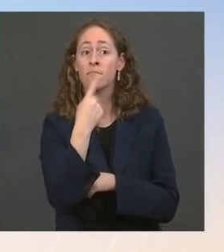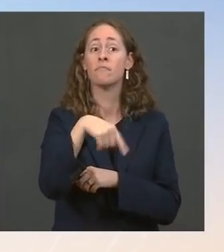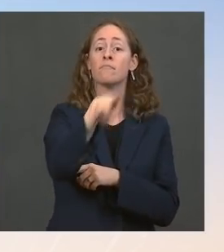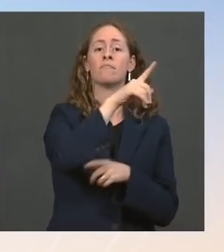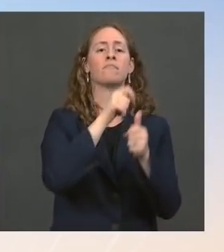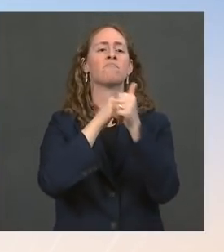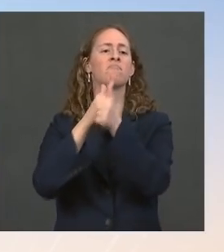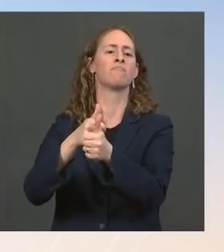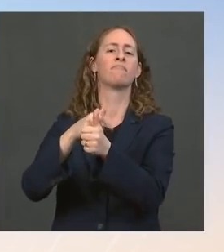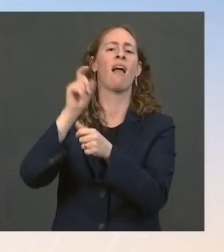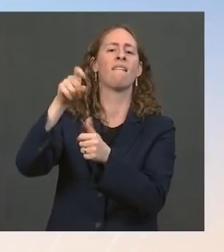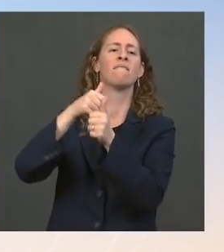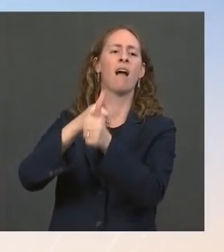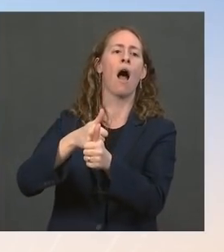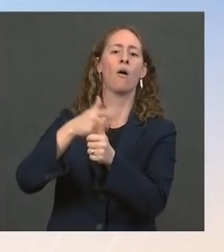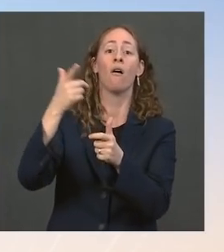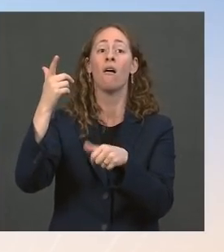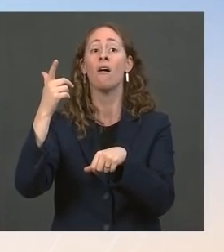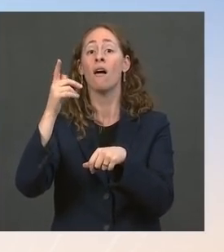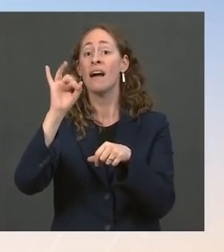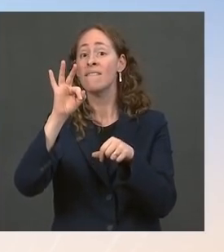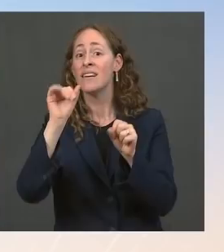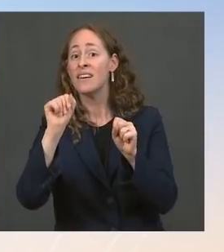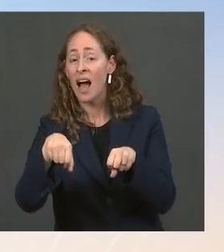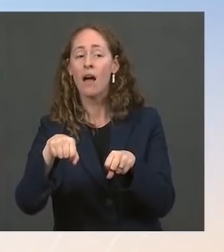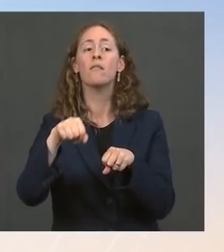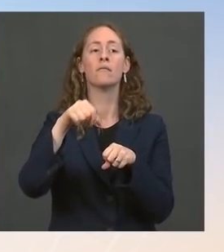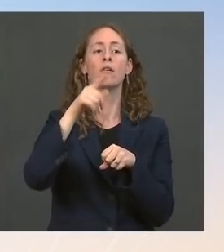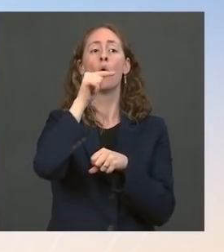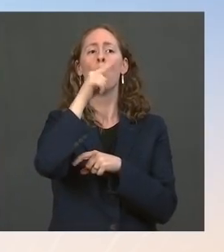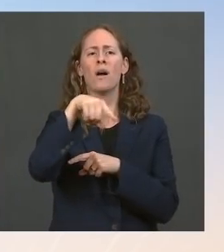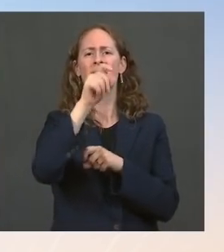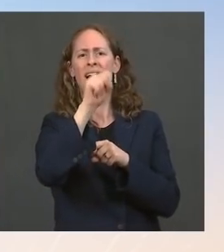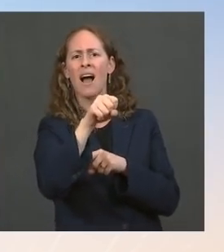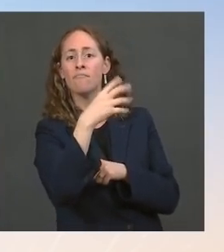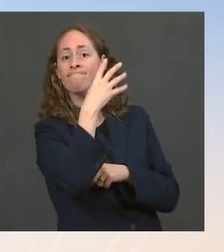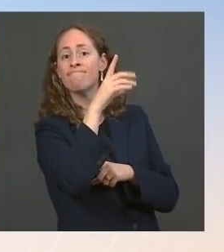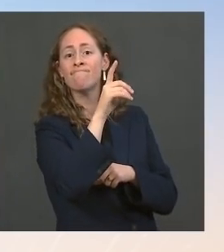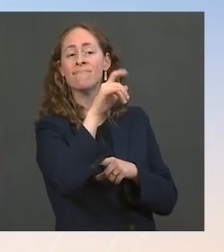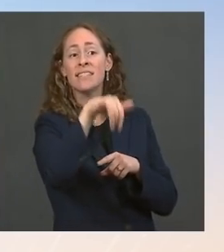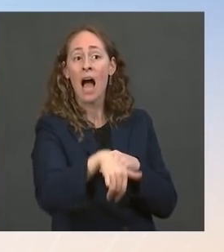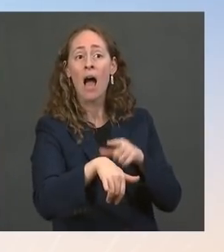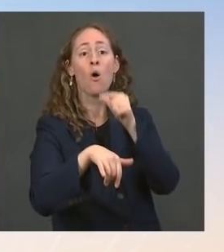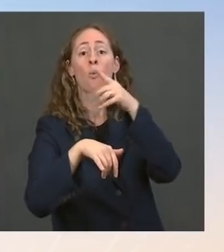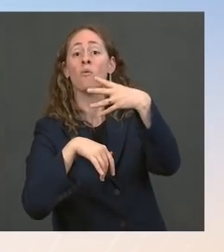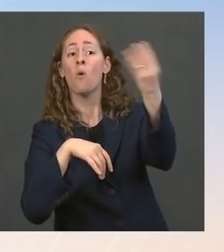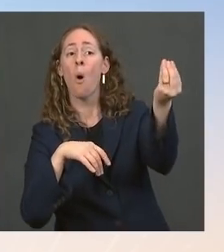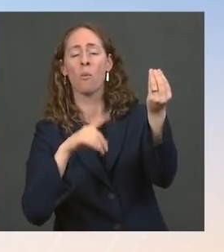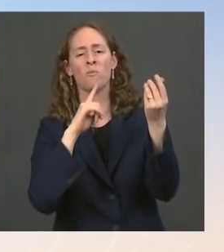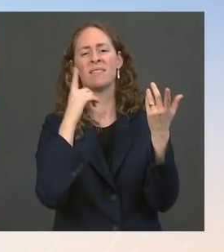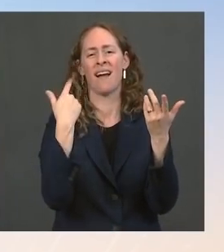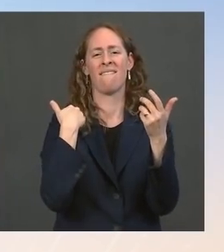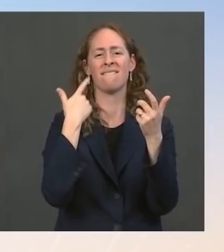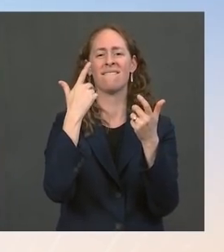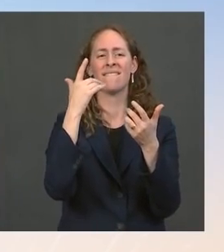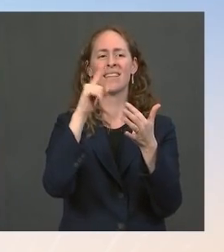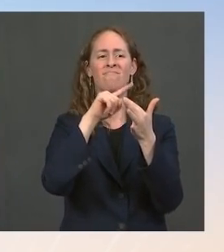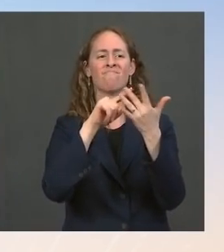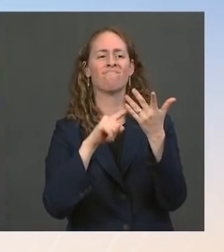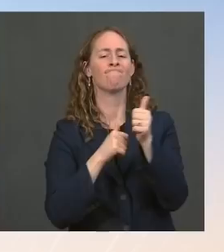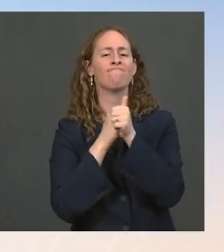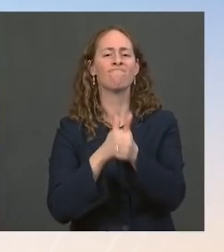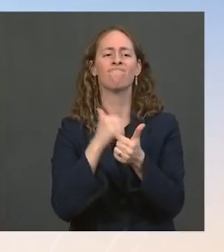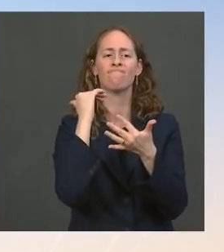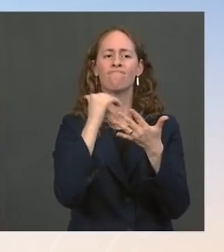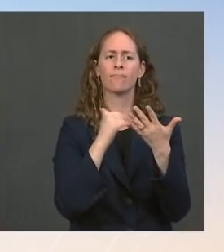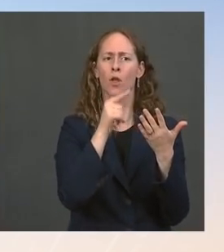when possible. The determination of who can be expelled or not is determined by a number of factors, including the makeup of the specific family